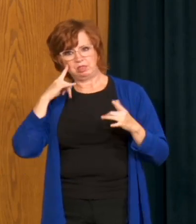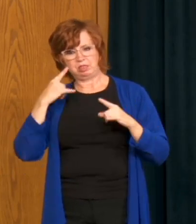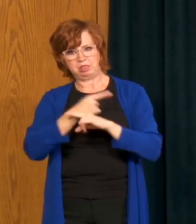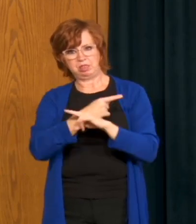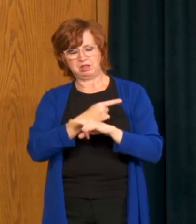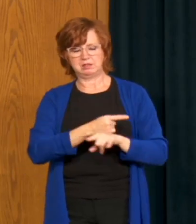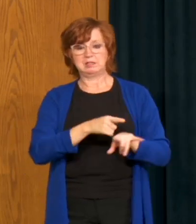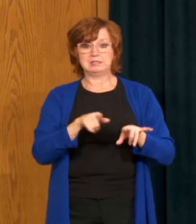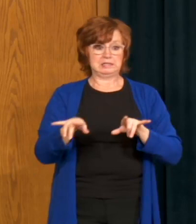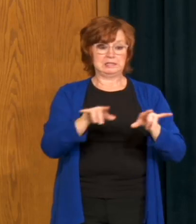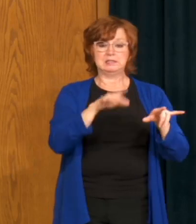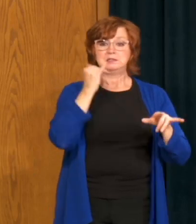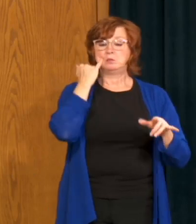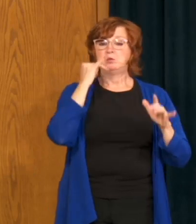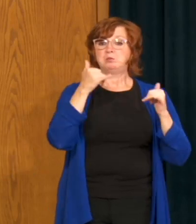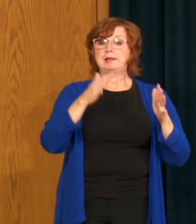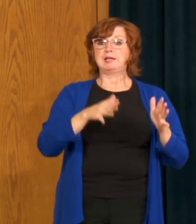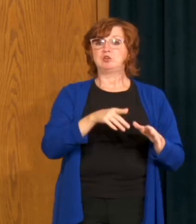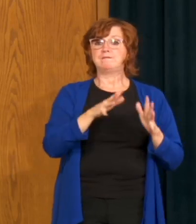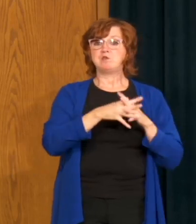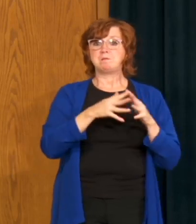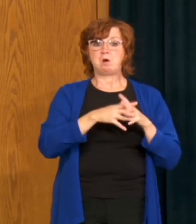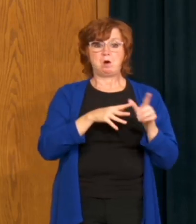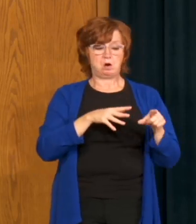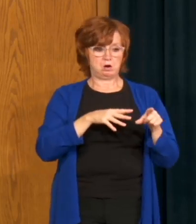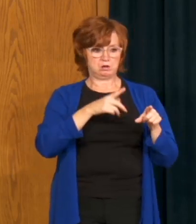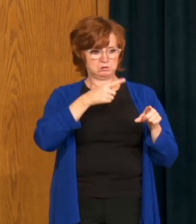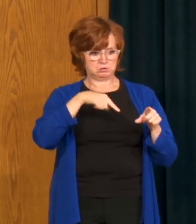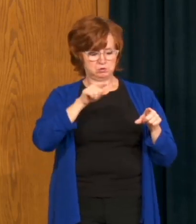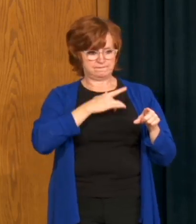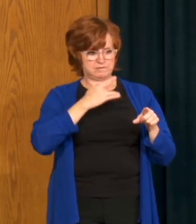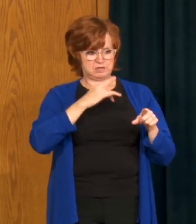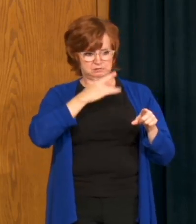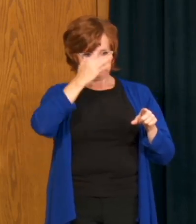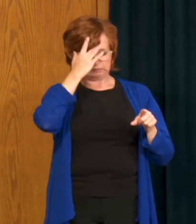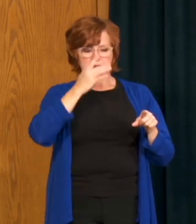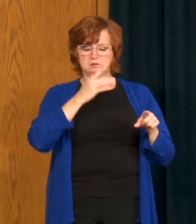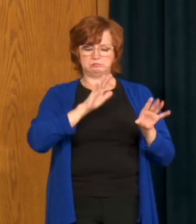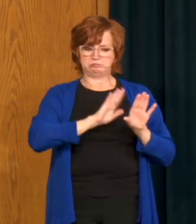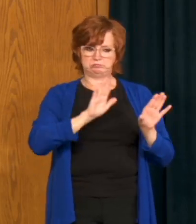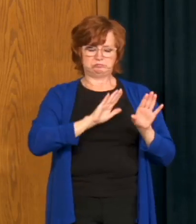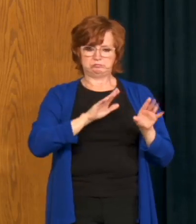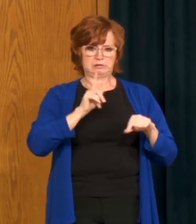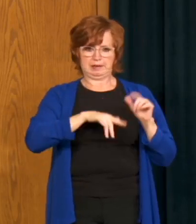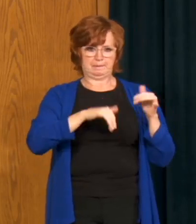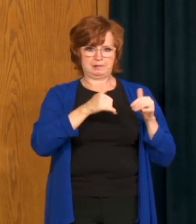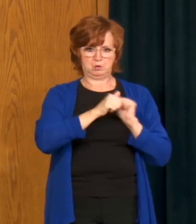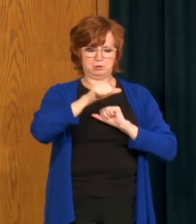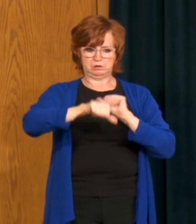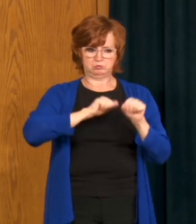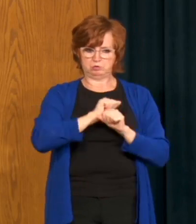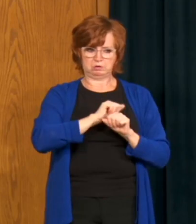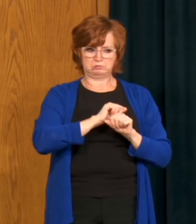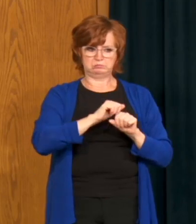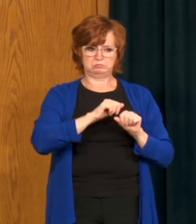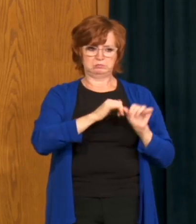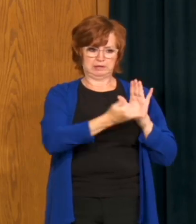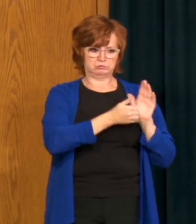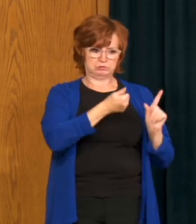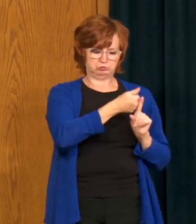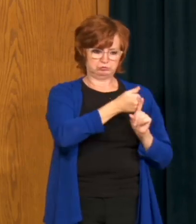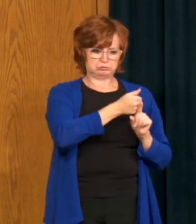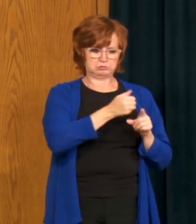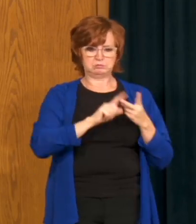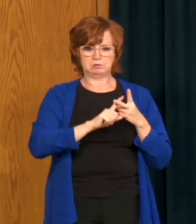don't go to play if you're unwell. When you're playing even contact sports, minimize your close social interactions before and after the